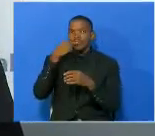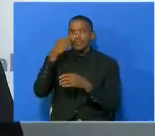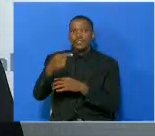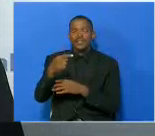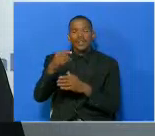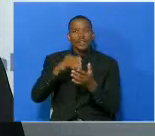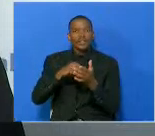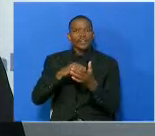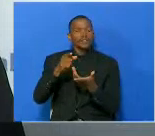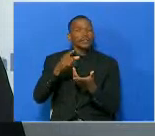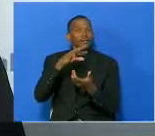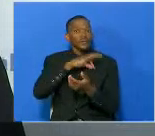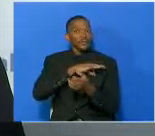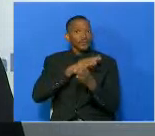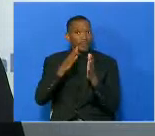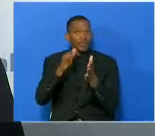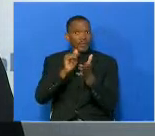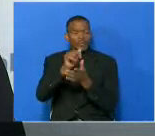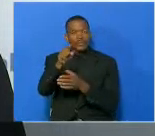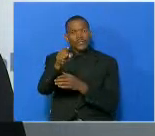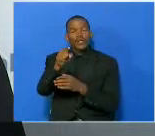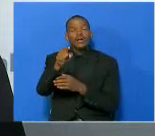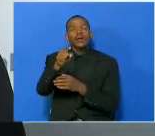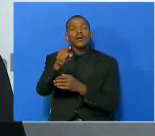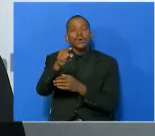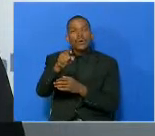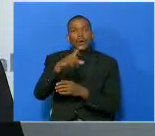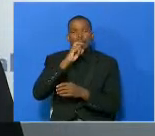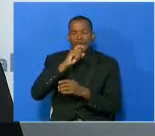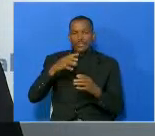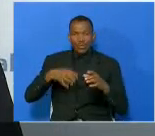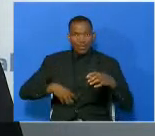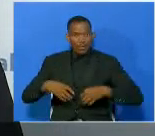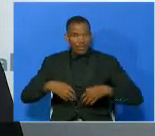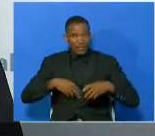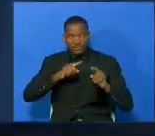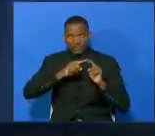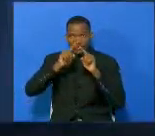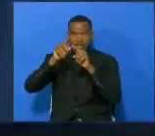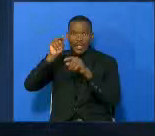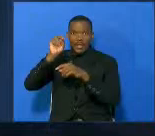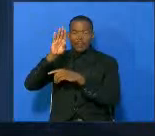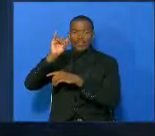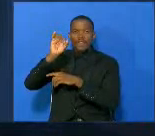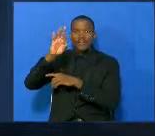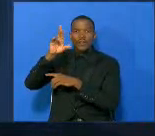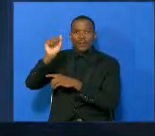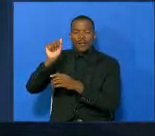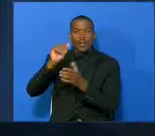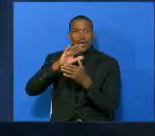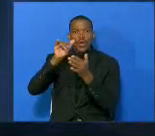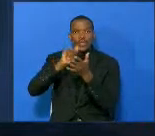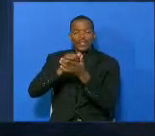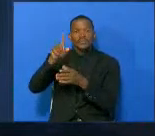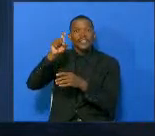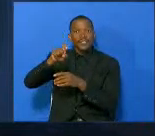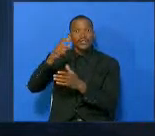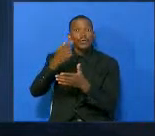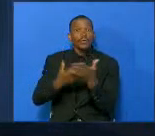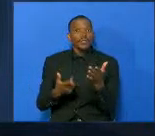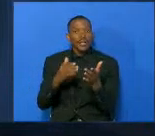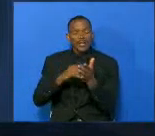a consumer has the right to escalate a complaint matter to NBFIRA. However, this process requires that